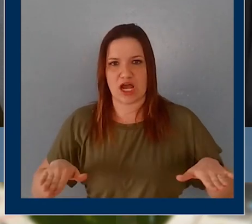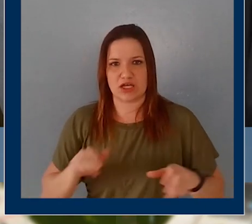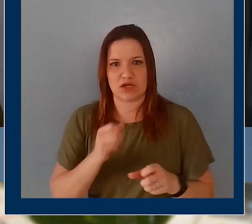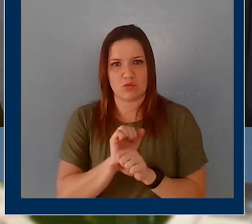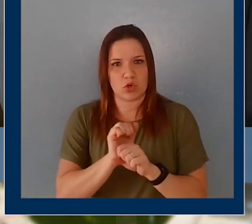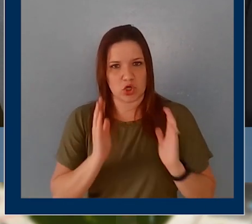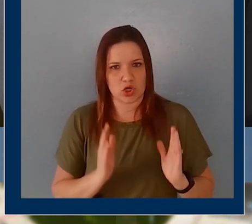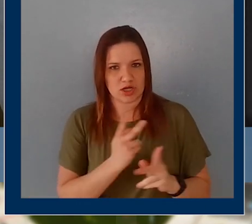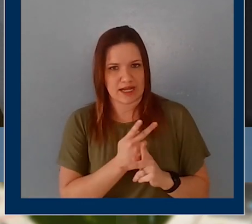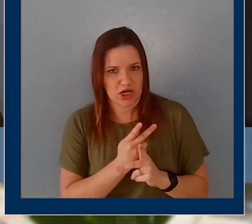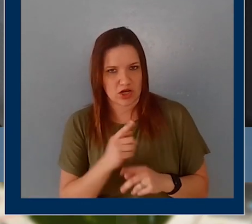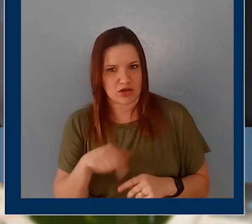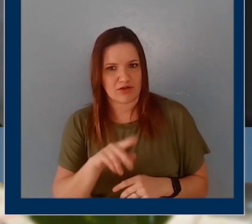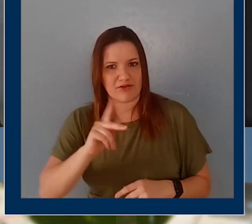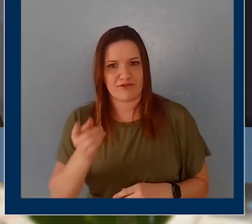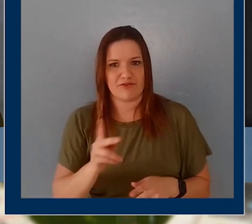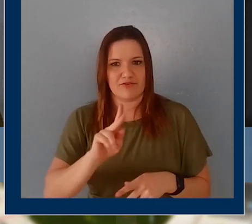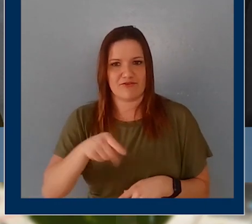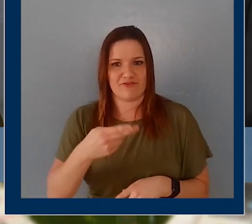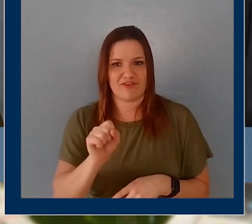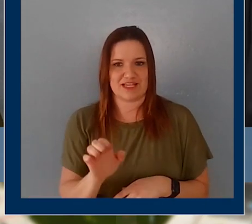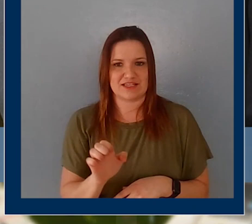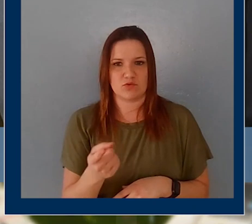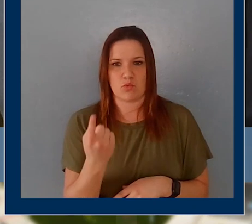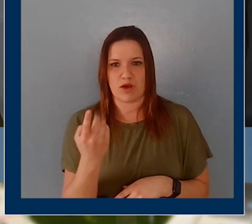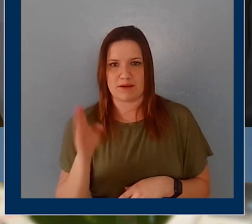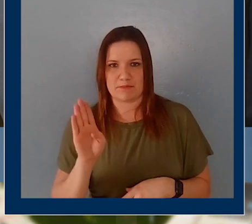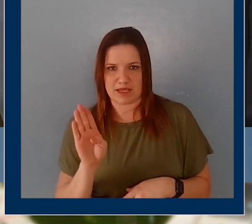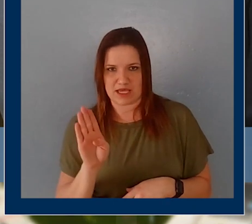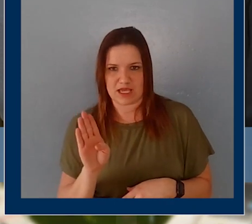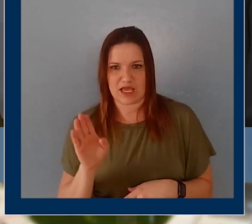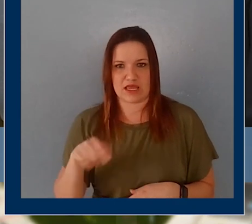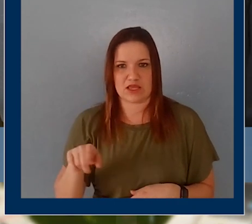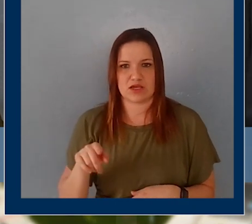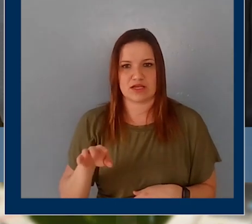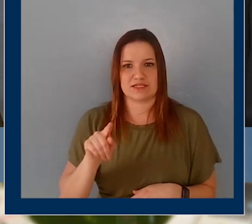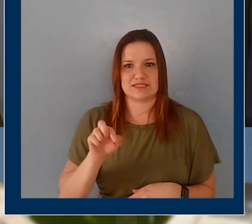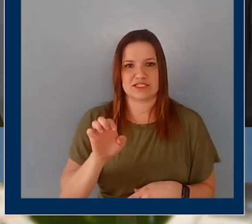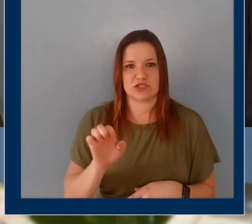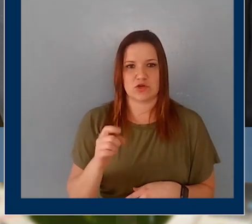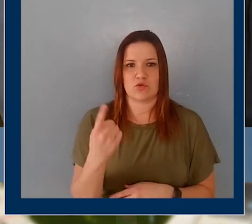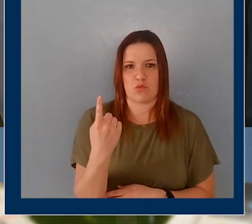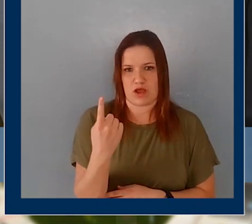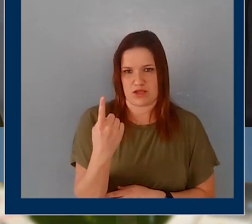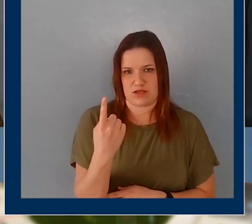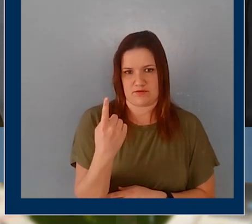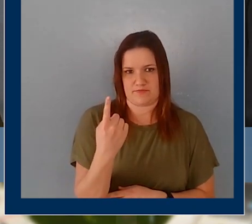1B, and they are in tier 1. Okay. So they could... phase 1B tier 1 are